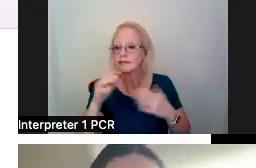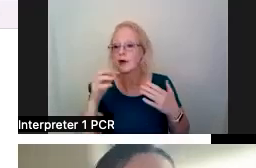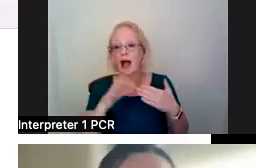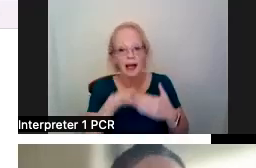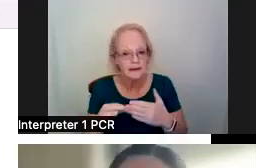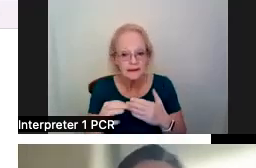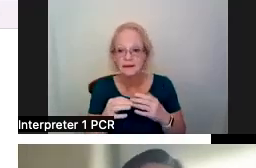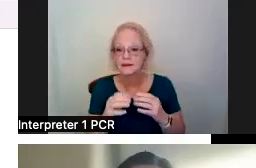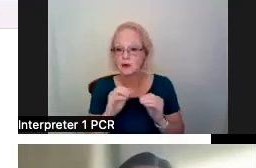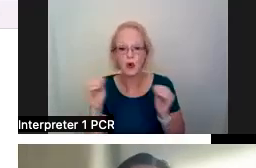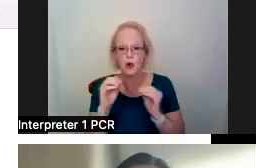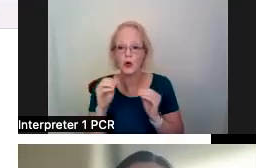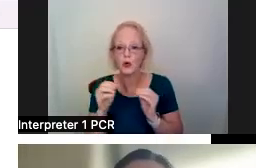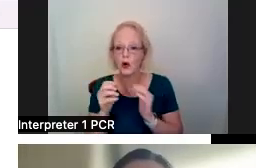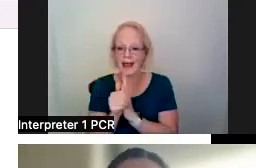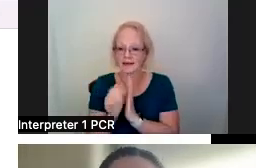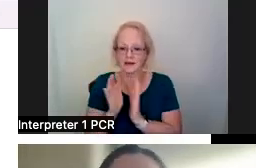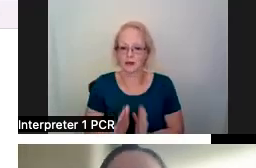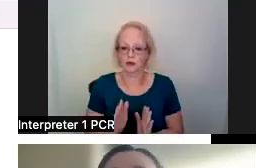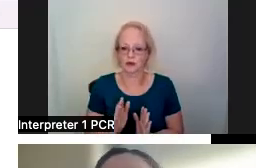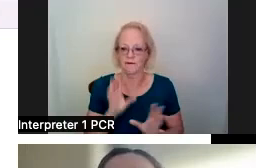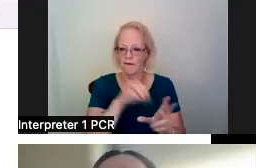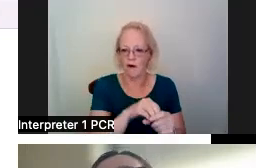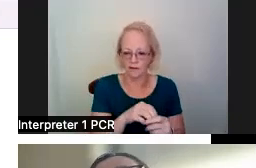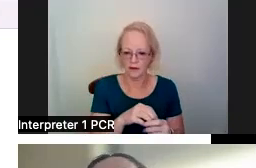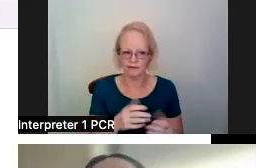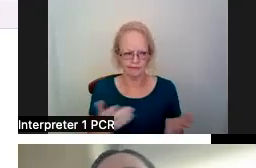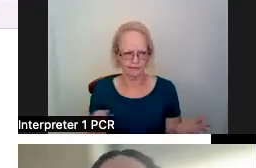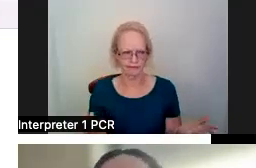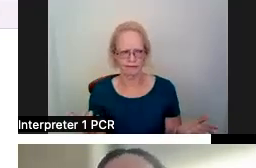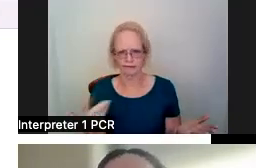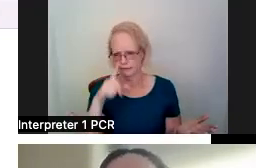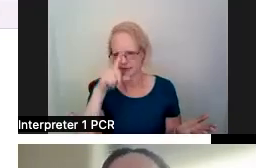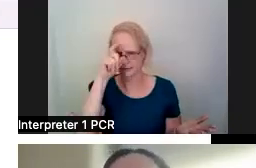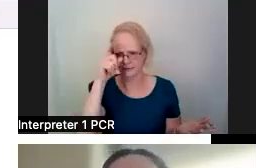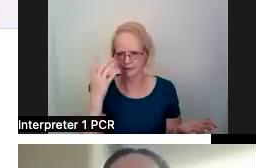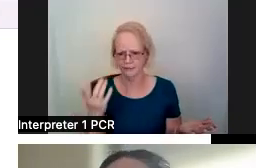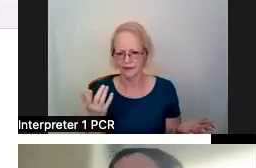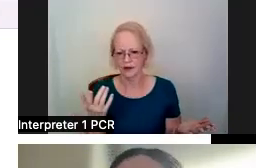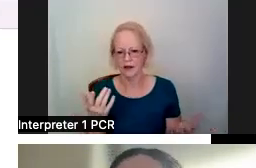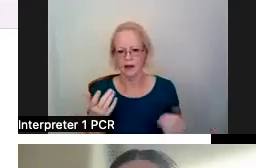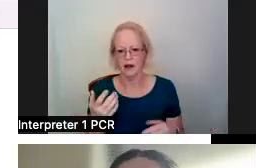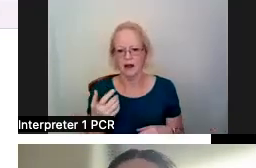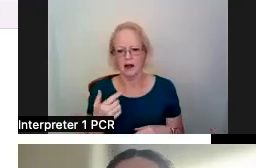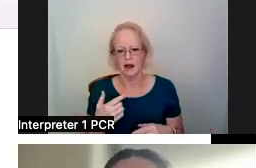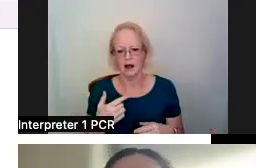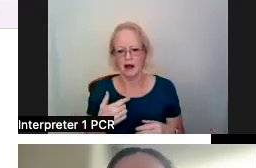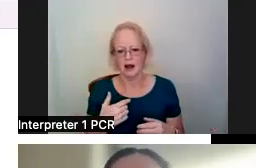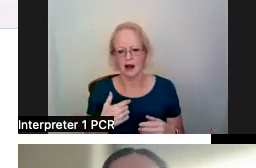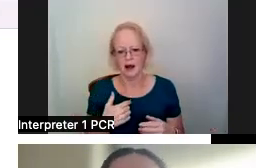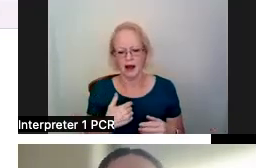Somehow that is expected to occur. I am less certain of what a good strategy this